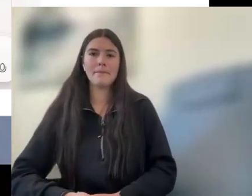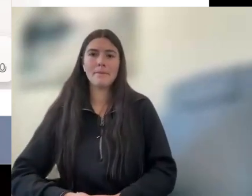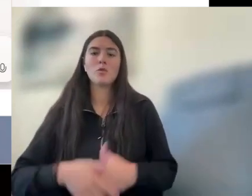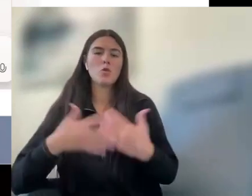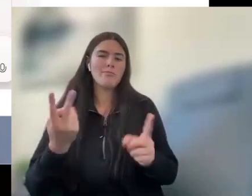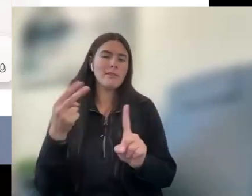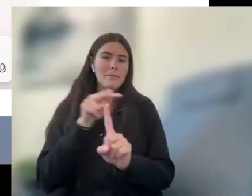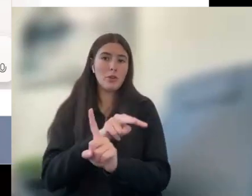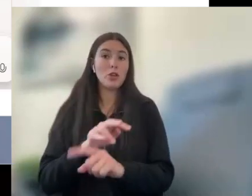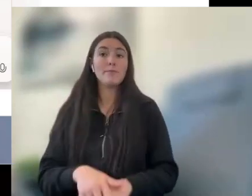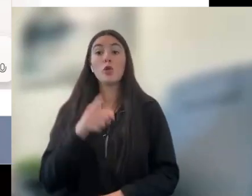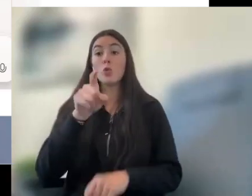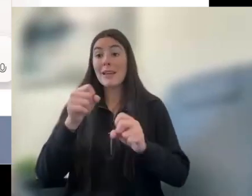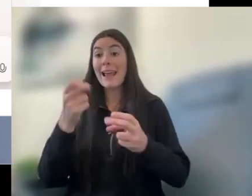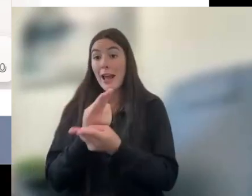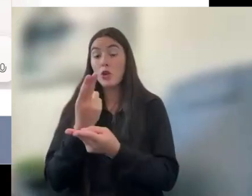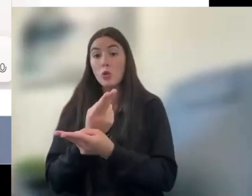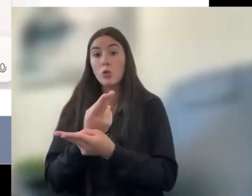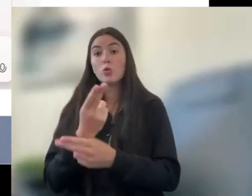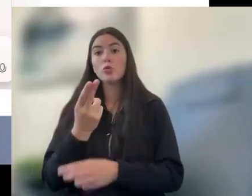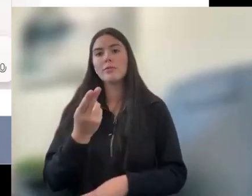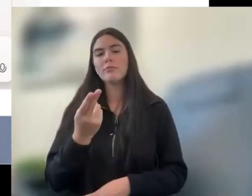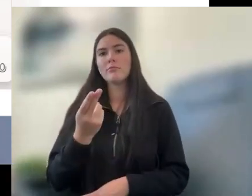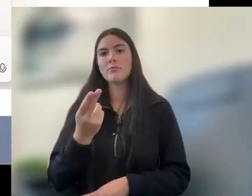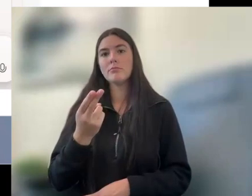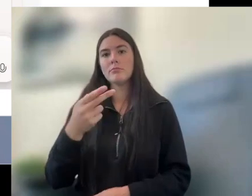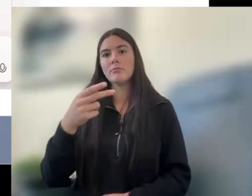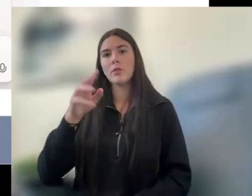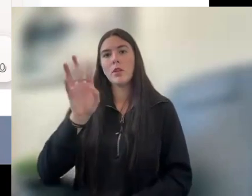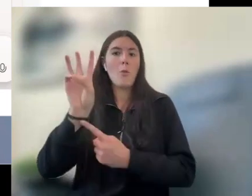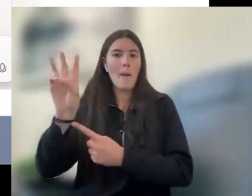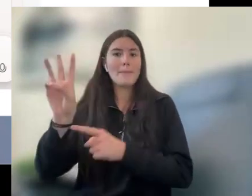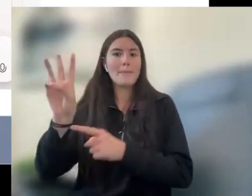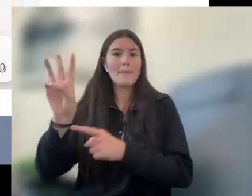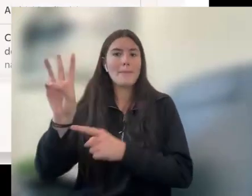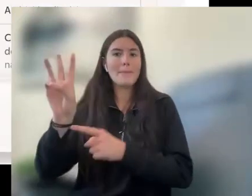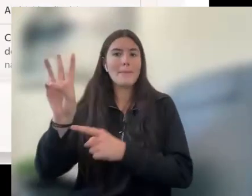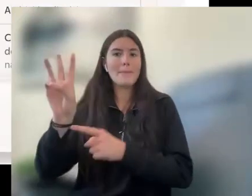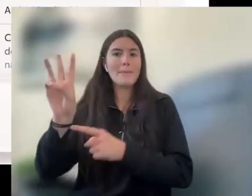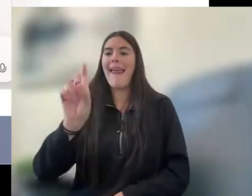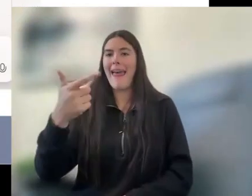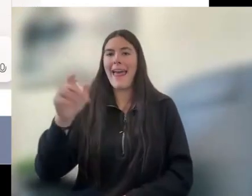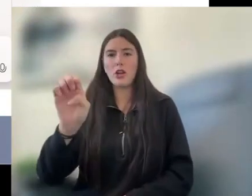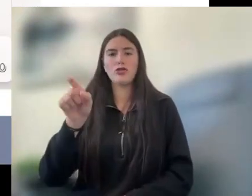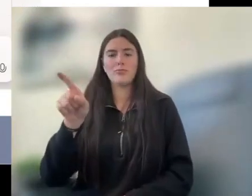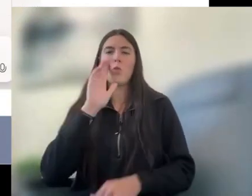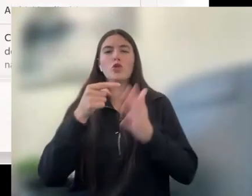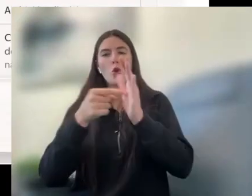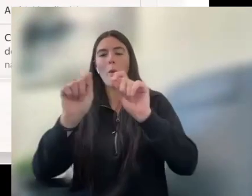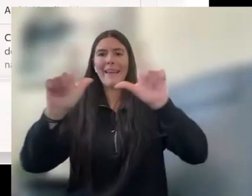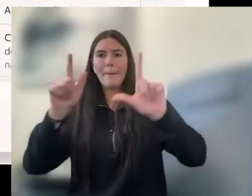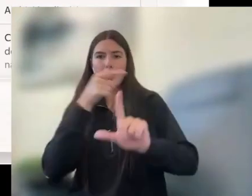So you can use, if you open a website on Edge, this is that image. I'm just going to show you a